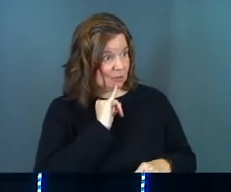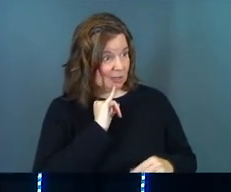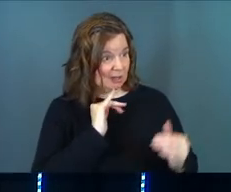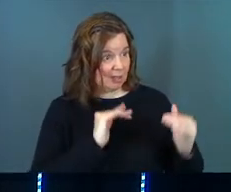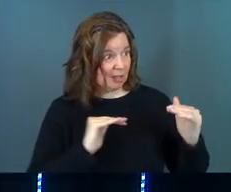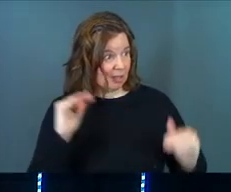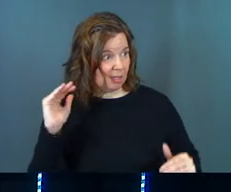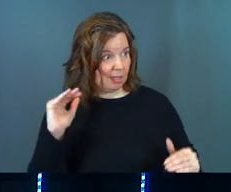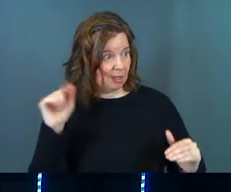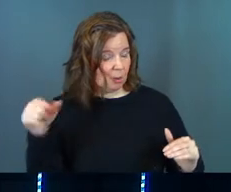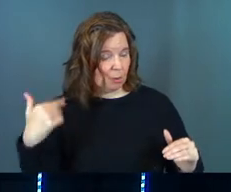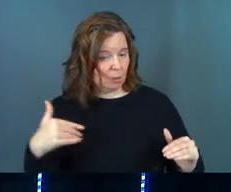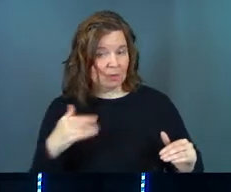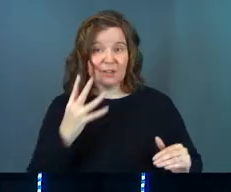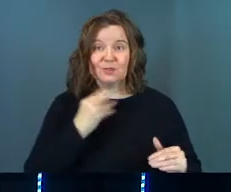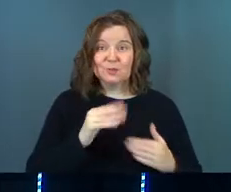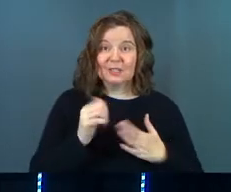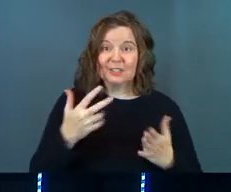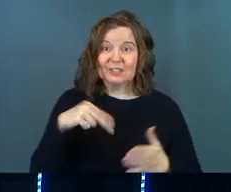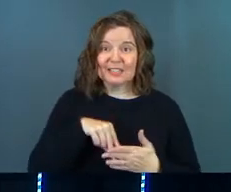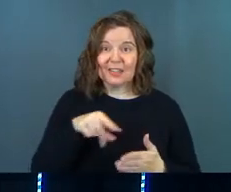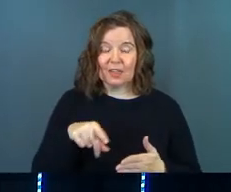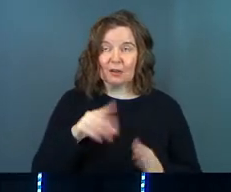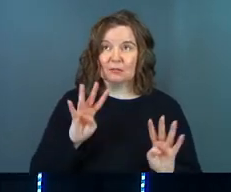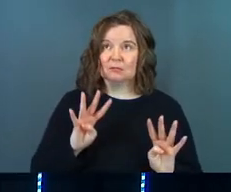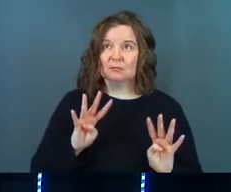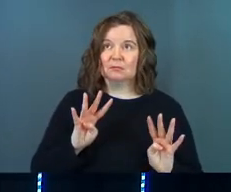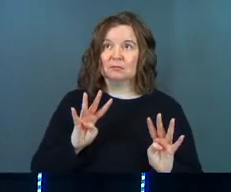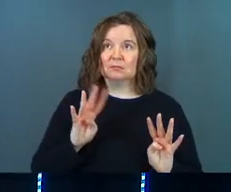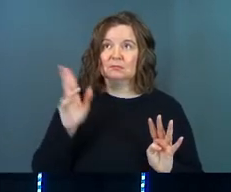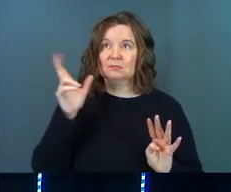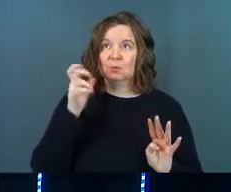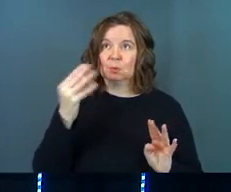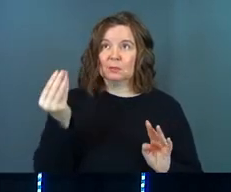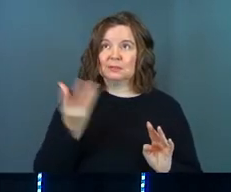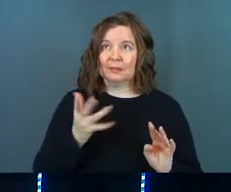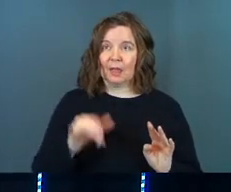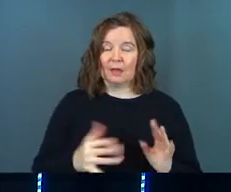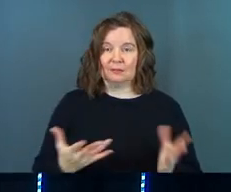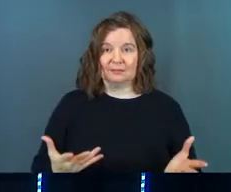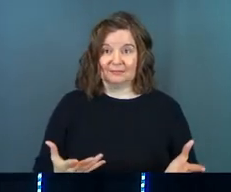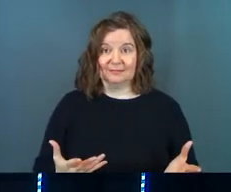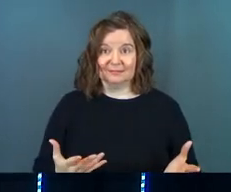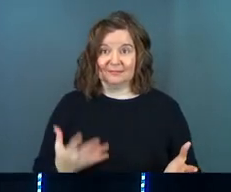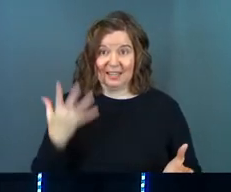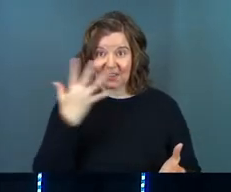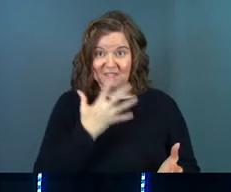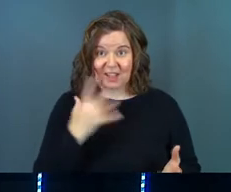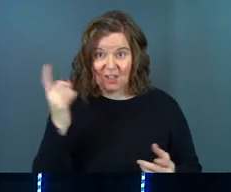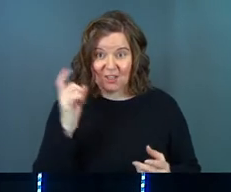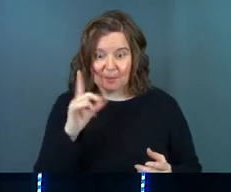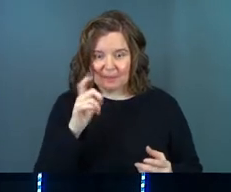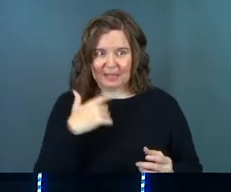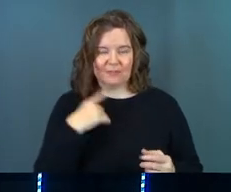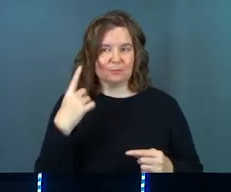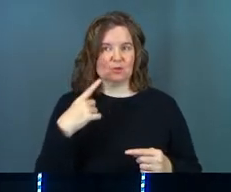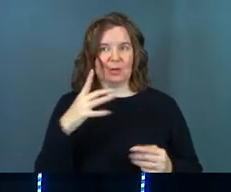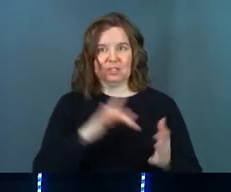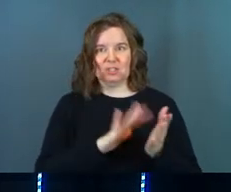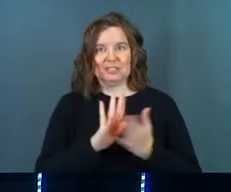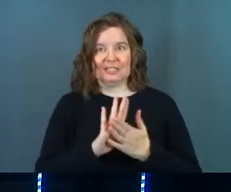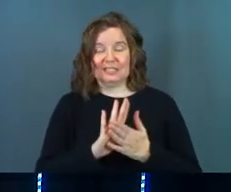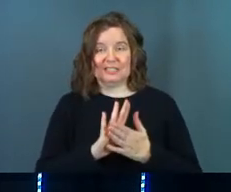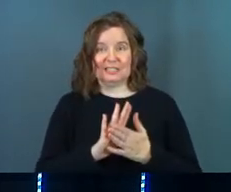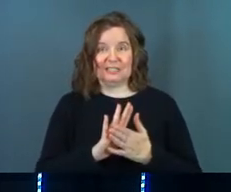Jewish leaders standing there. And what I wouldn't give to see the look on their faces when Jesus said that, because that's got to be the craziest Jesus